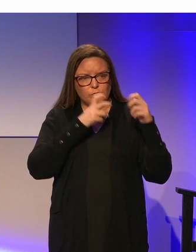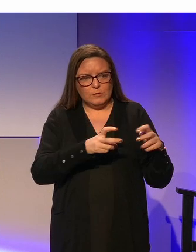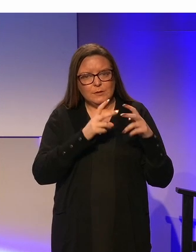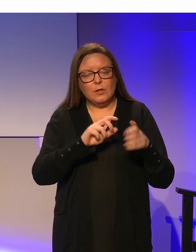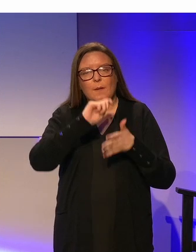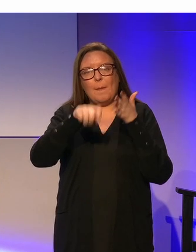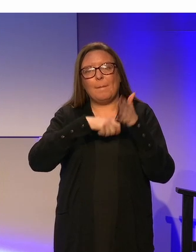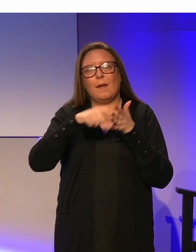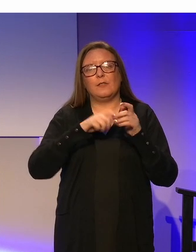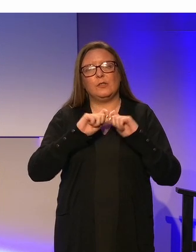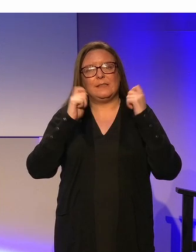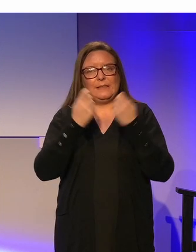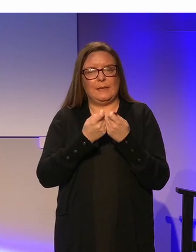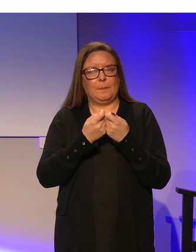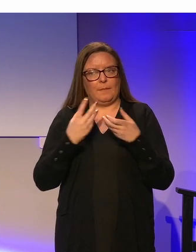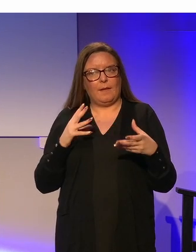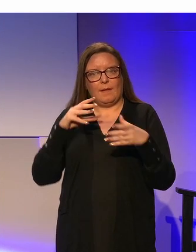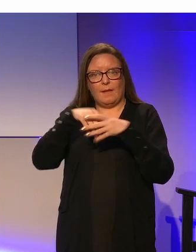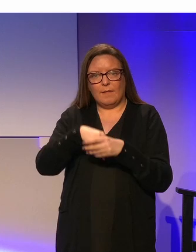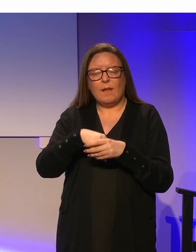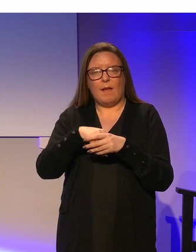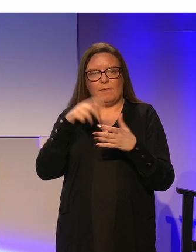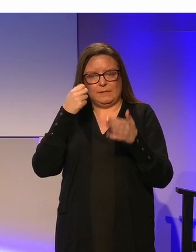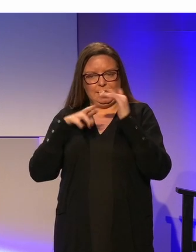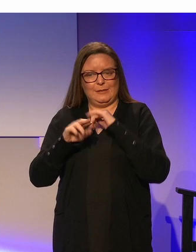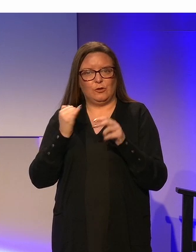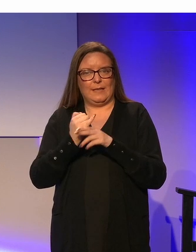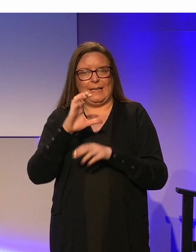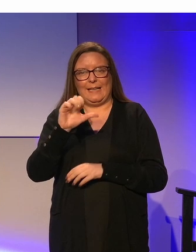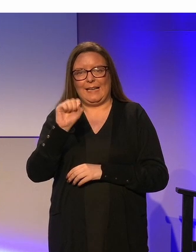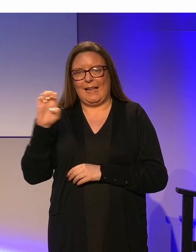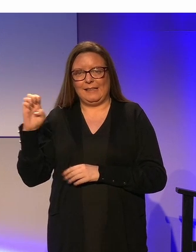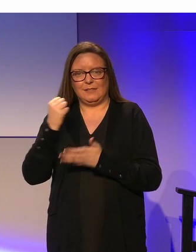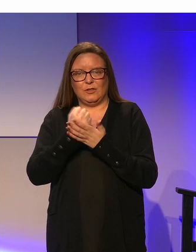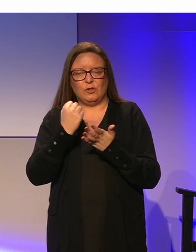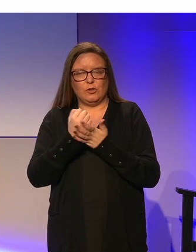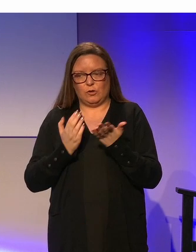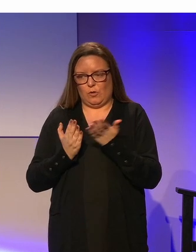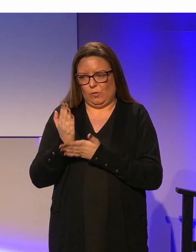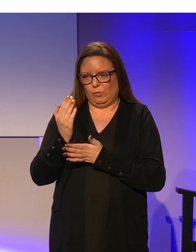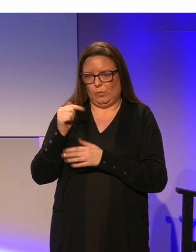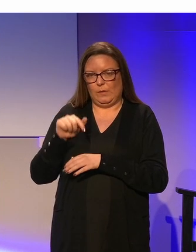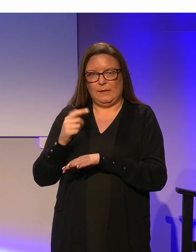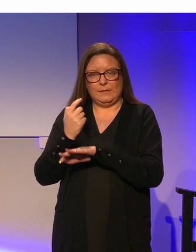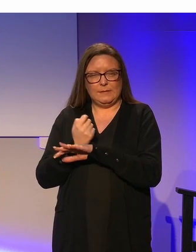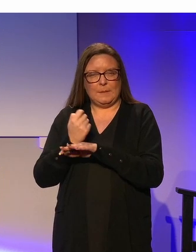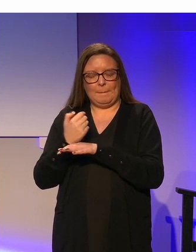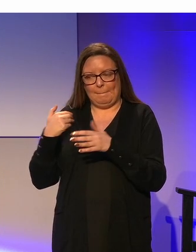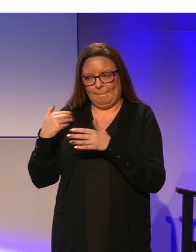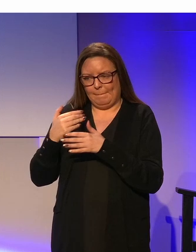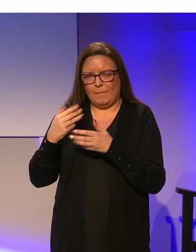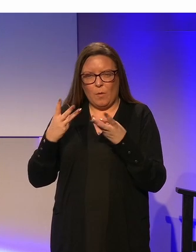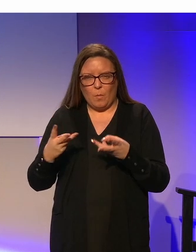very keen to involve teachers in the case studies. And in doing that, we were hoping to eliminate